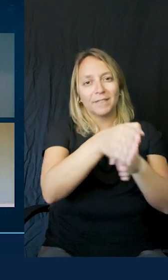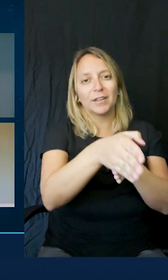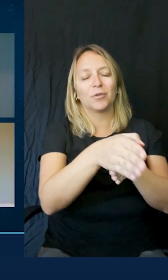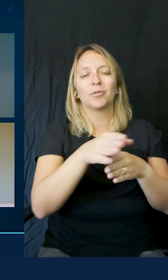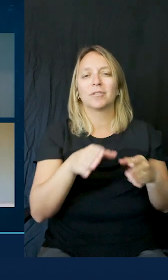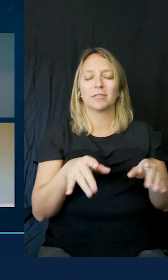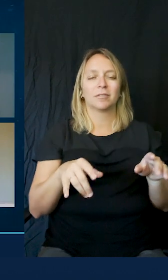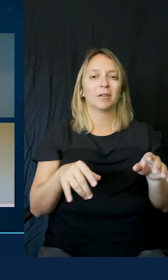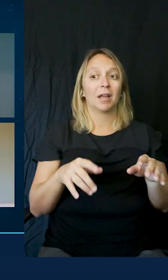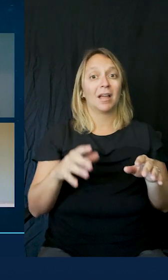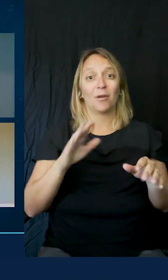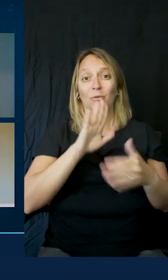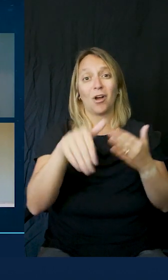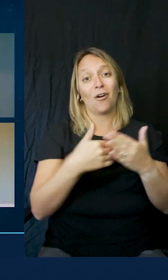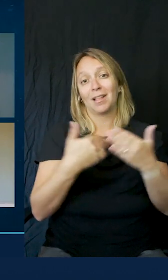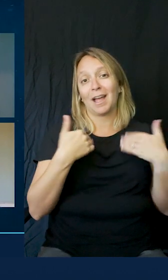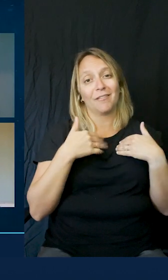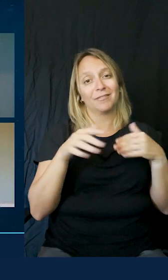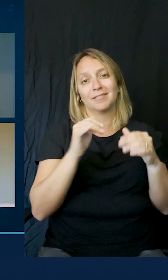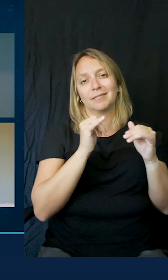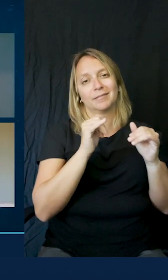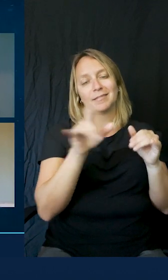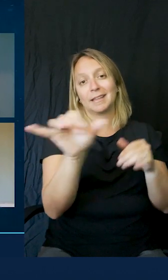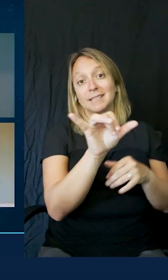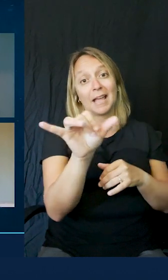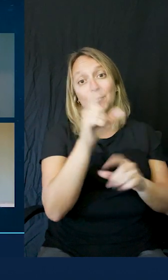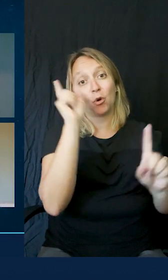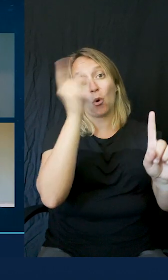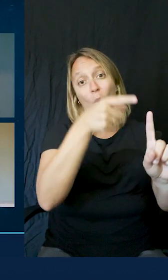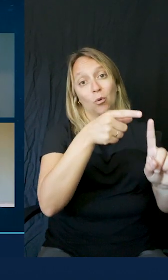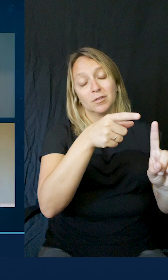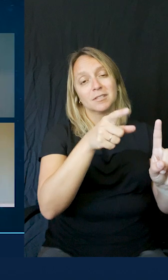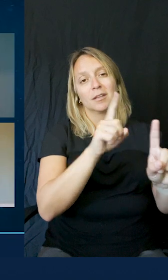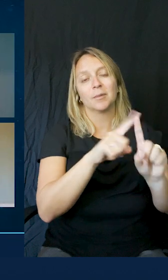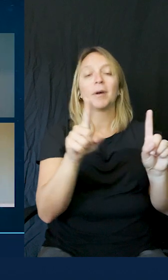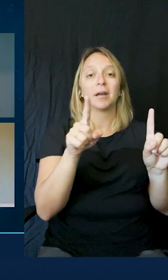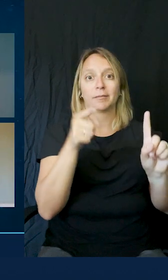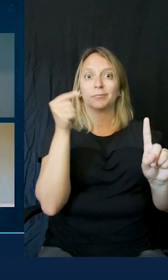same goals and passions, but particularly the youth.